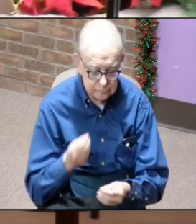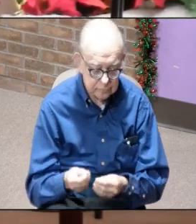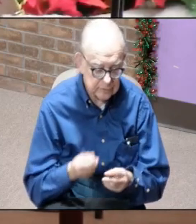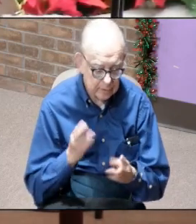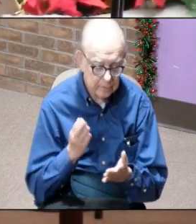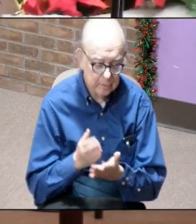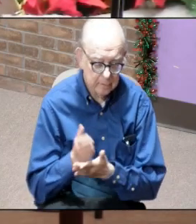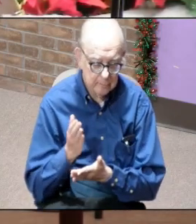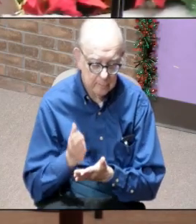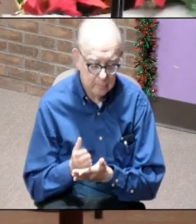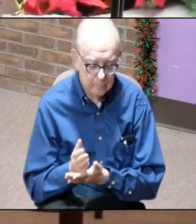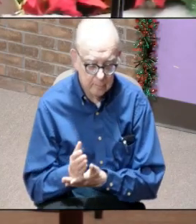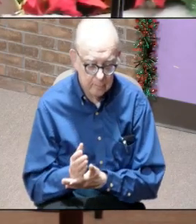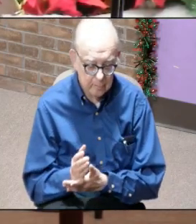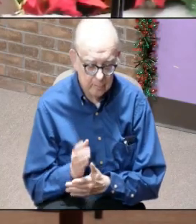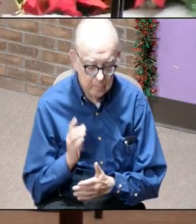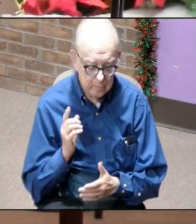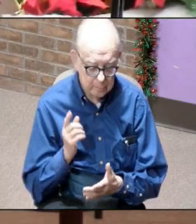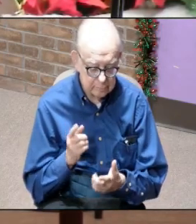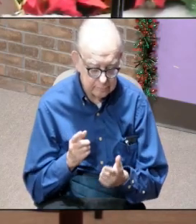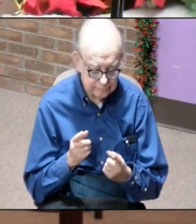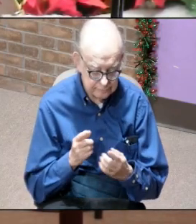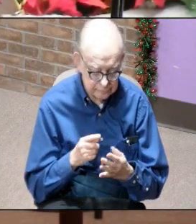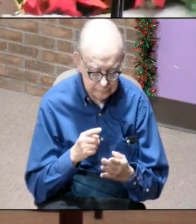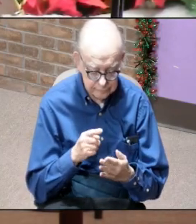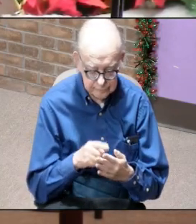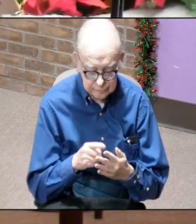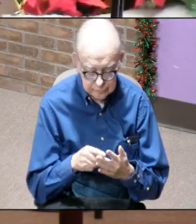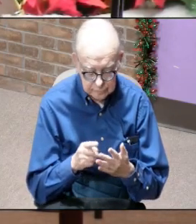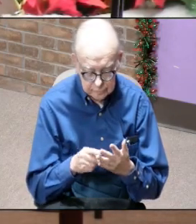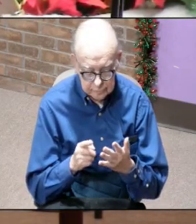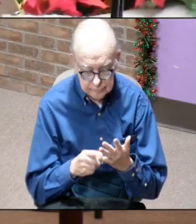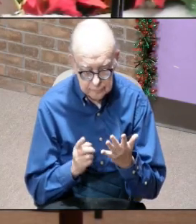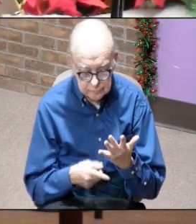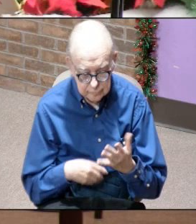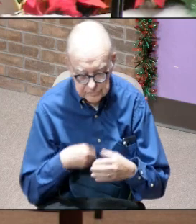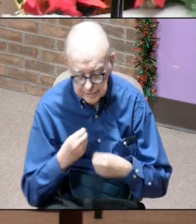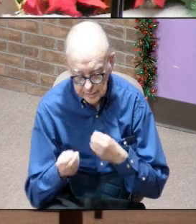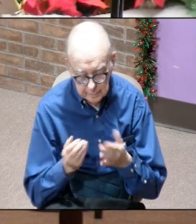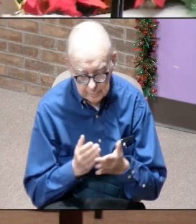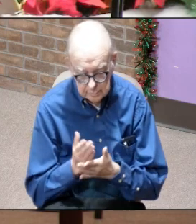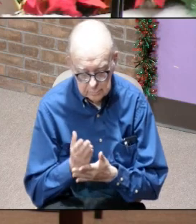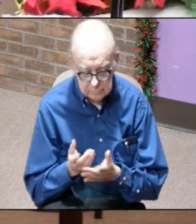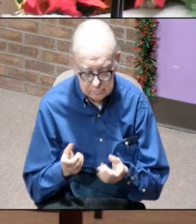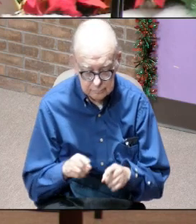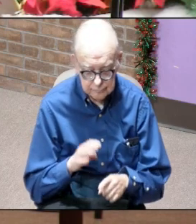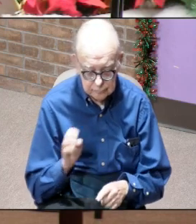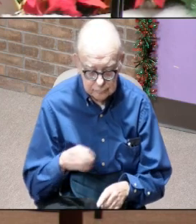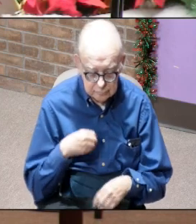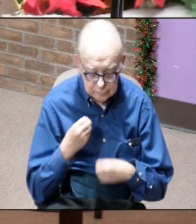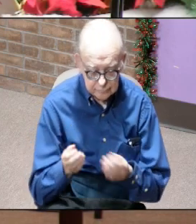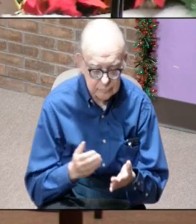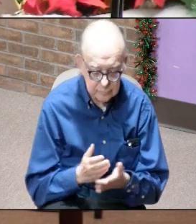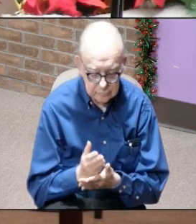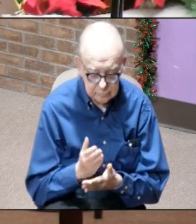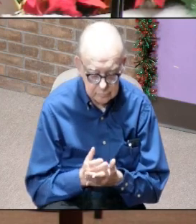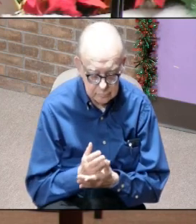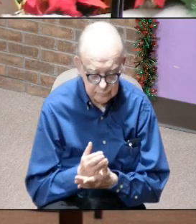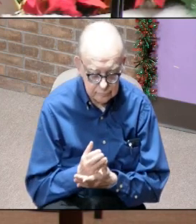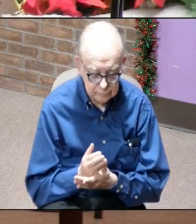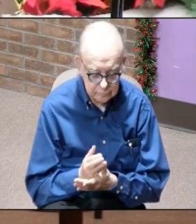rights one after another and after another. Whenever you give your rights away